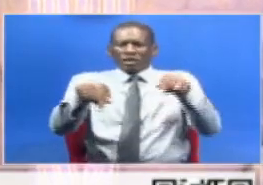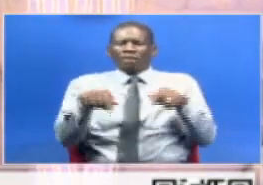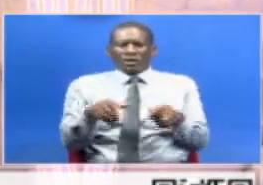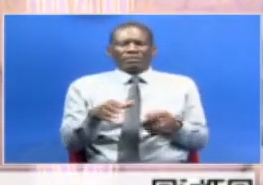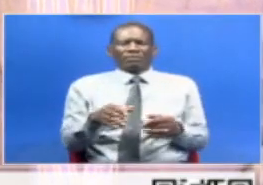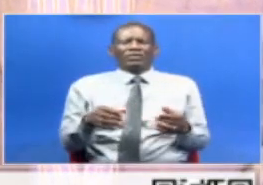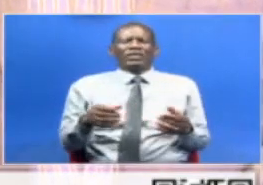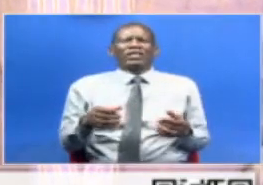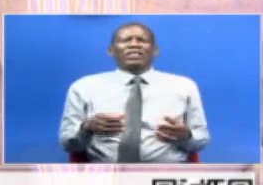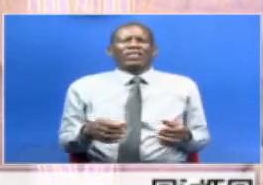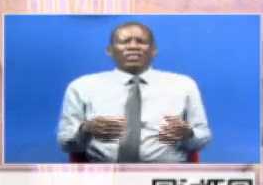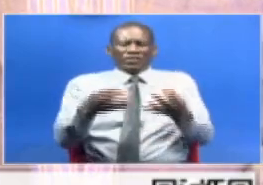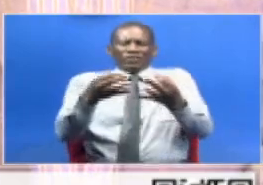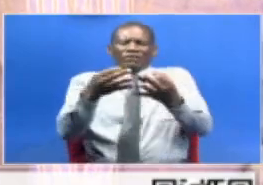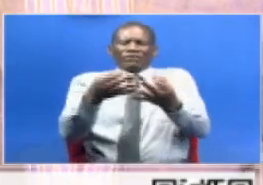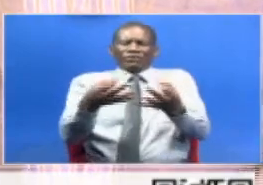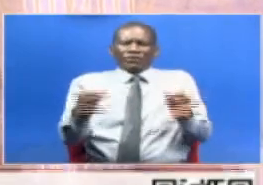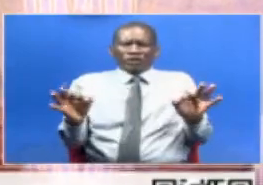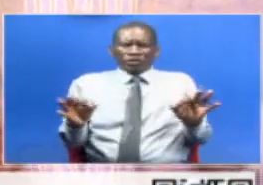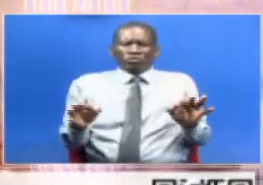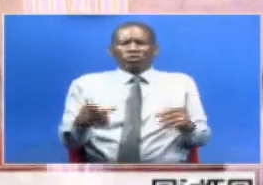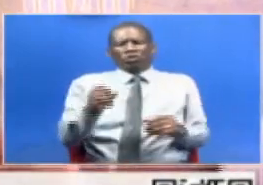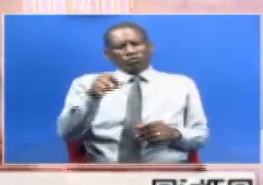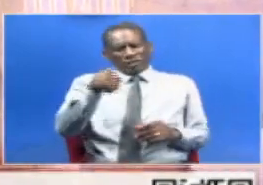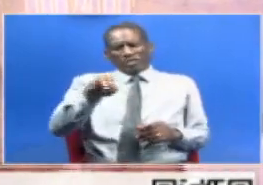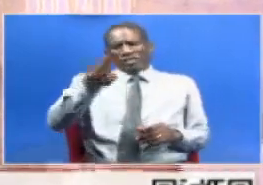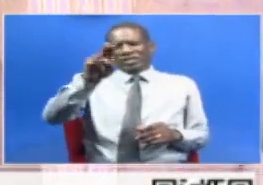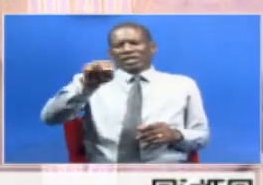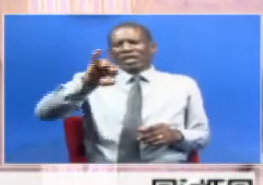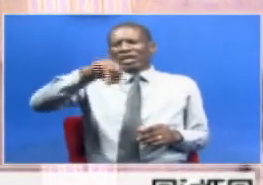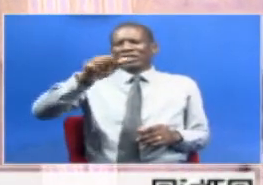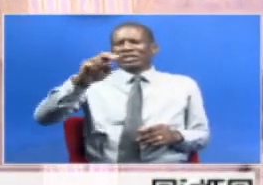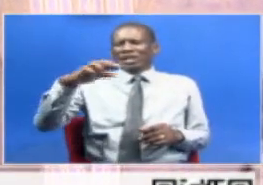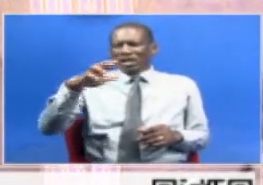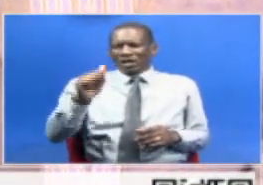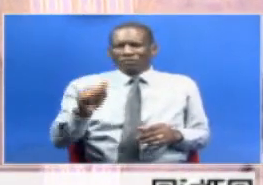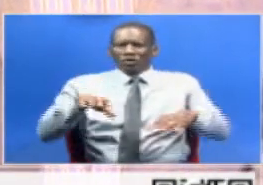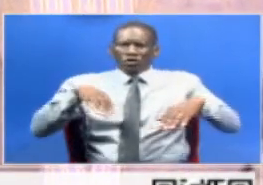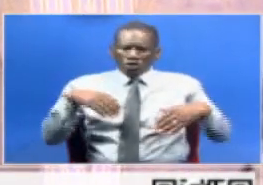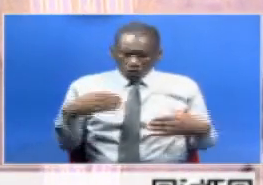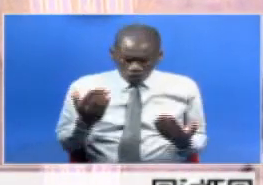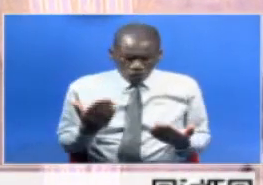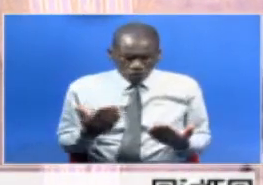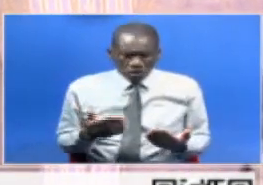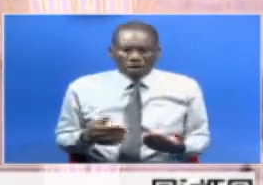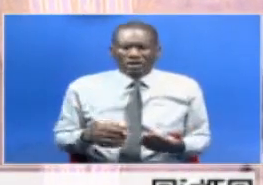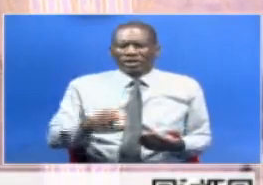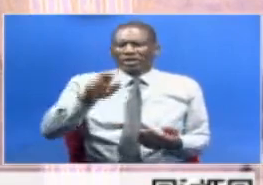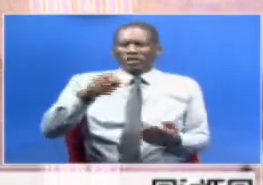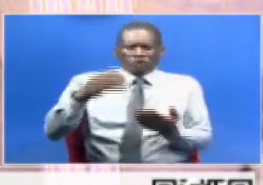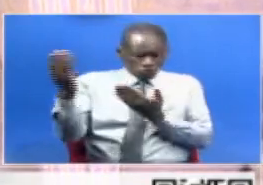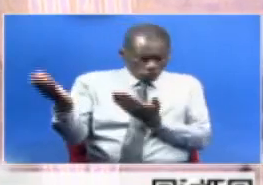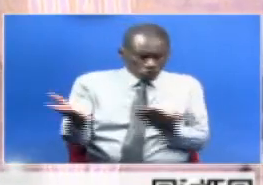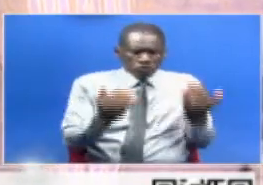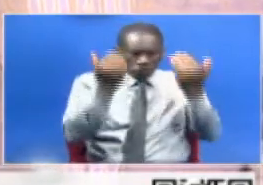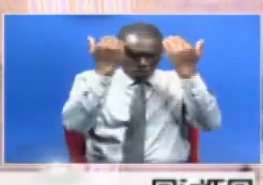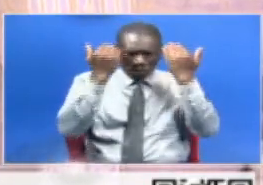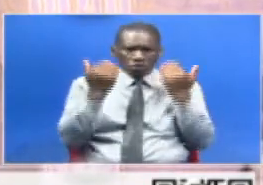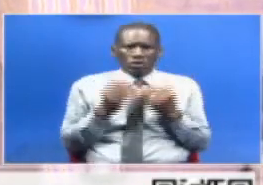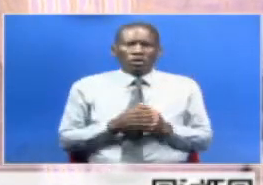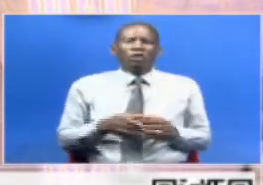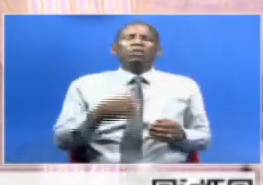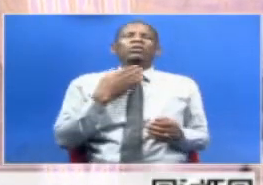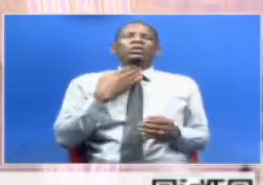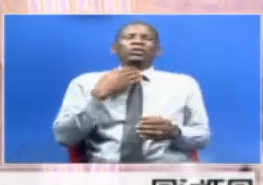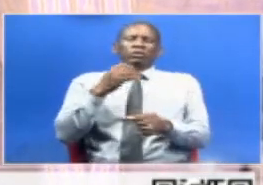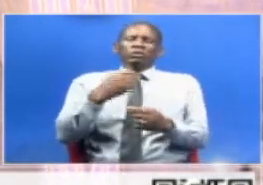immediate and unconditional release, or his immediate production in court. We want to make